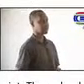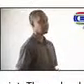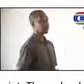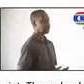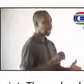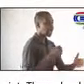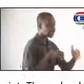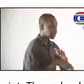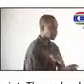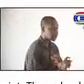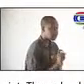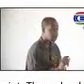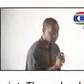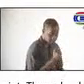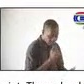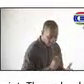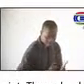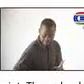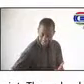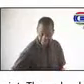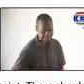And for the subscription of the letter,